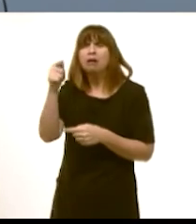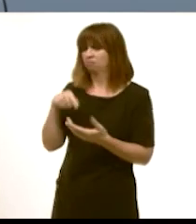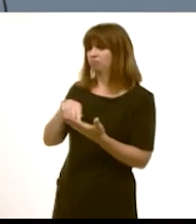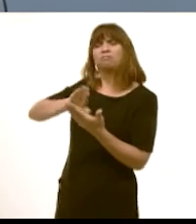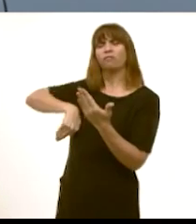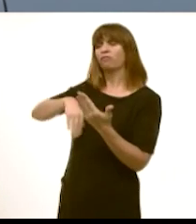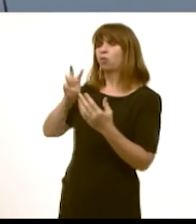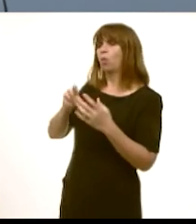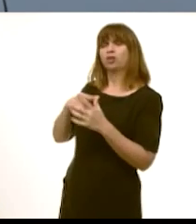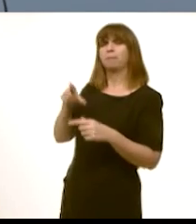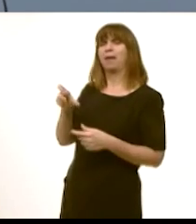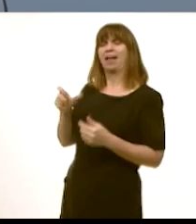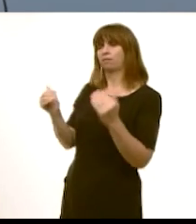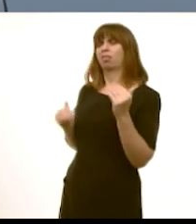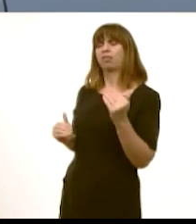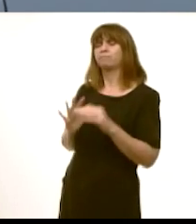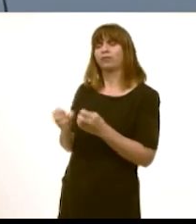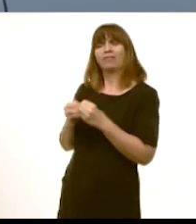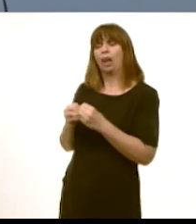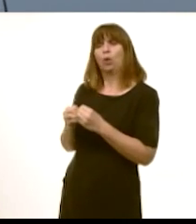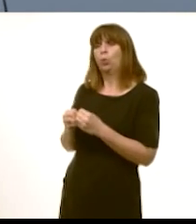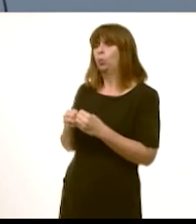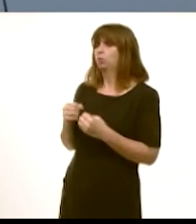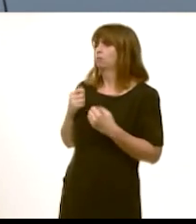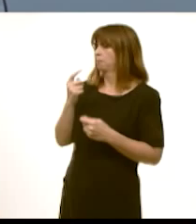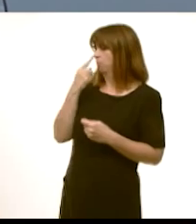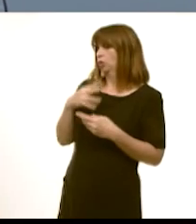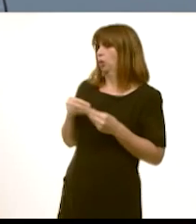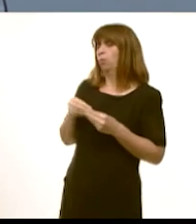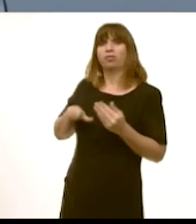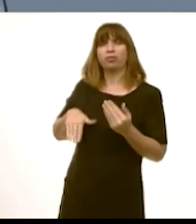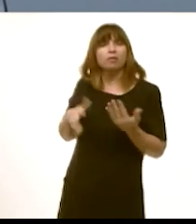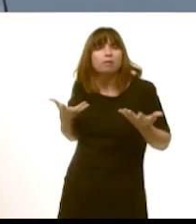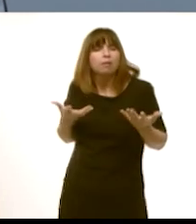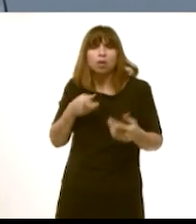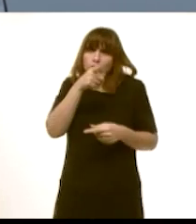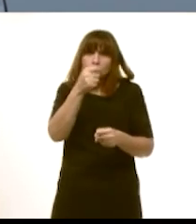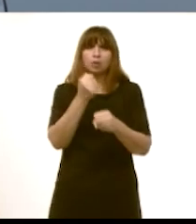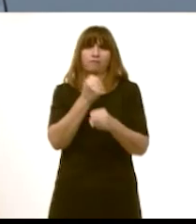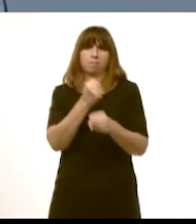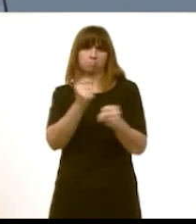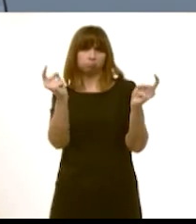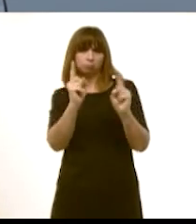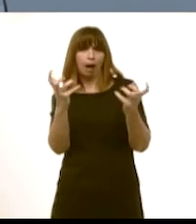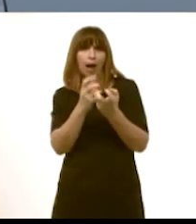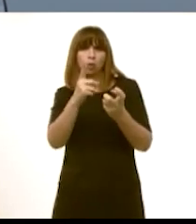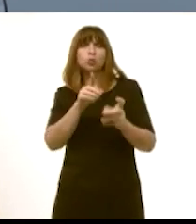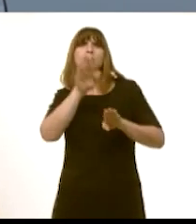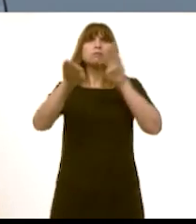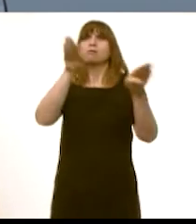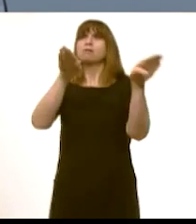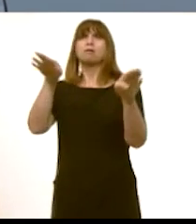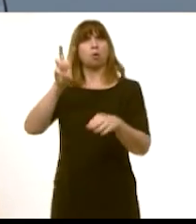Welsh Baccalaureate as being valuable enough to gain those points. What role is the Welsh Government doing to undertake to promote the